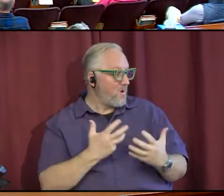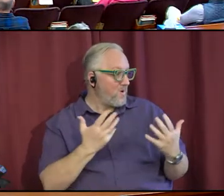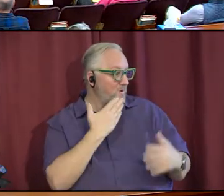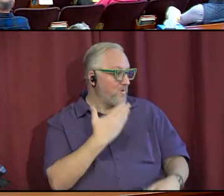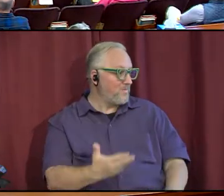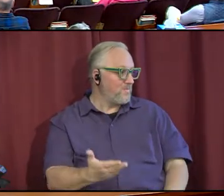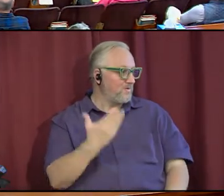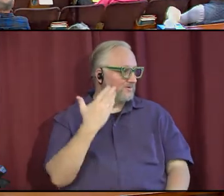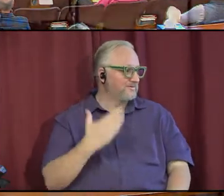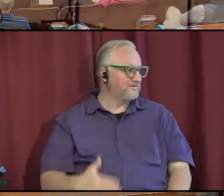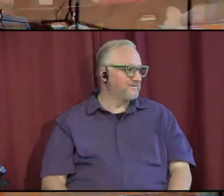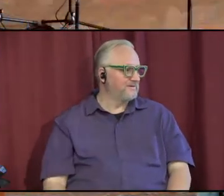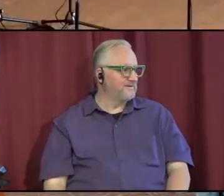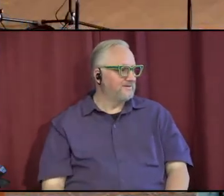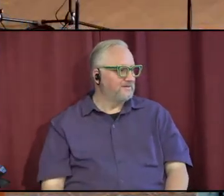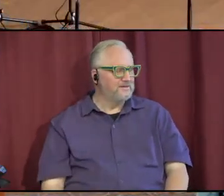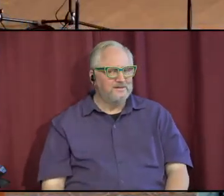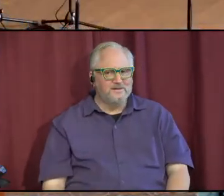Good morning.